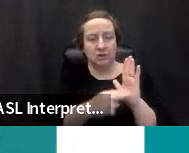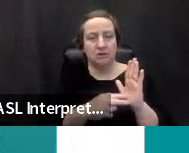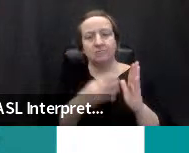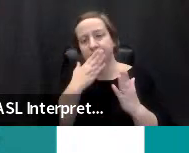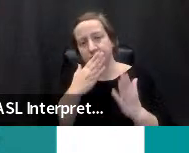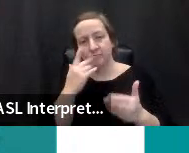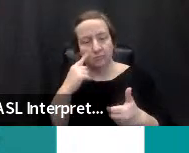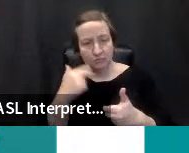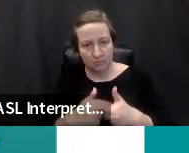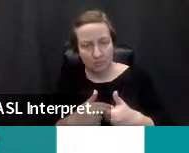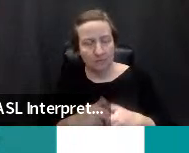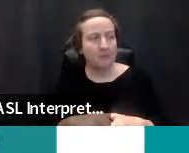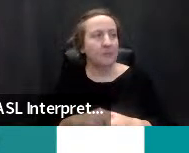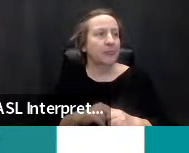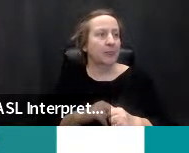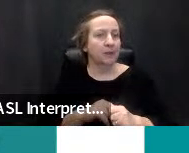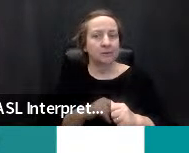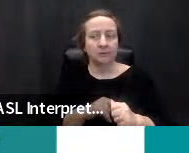you joining us.